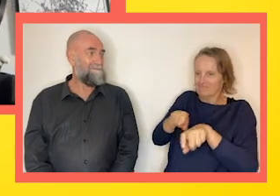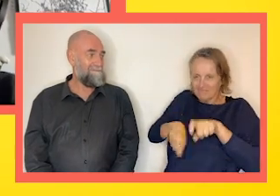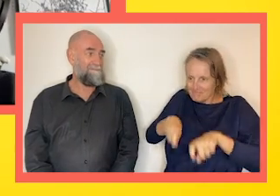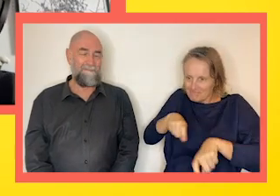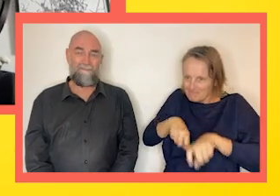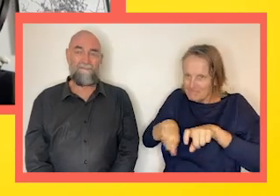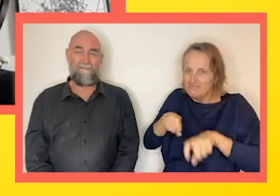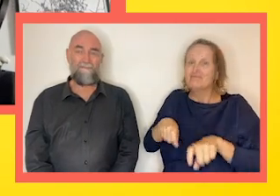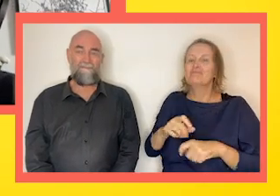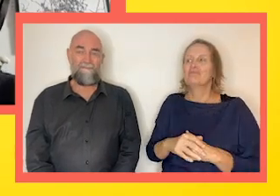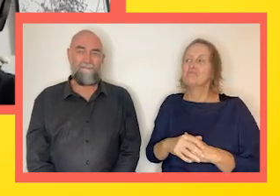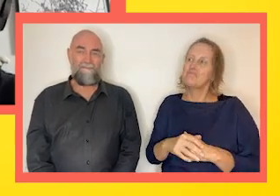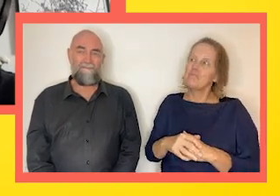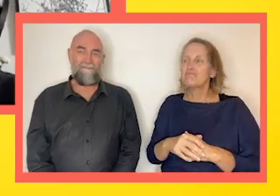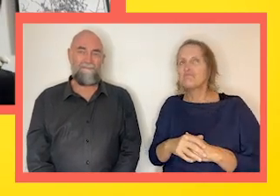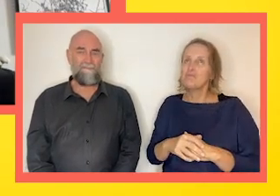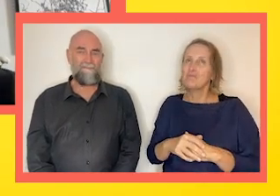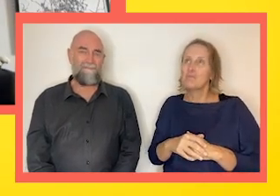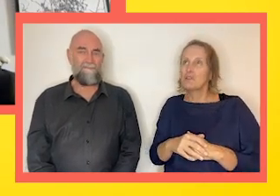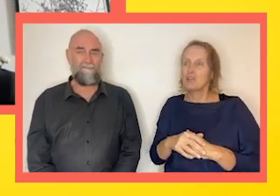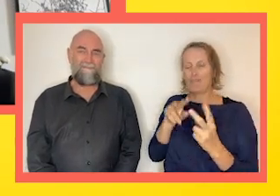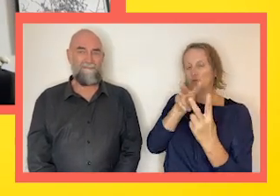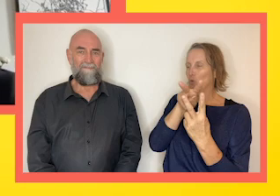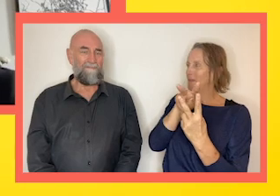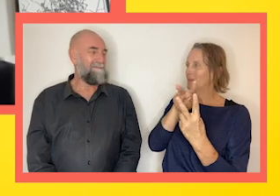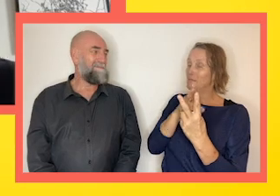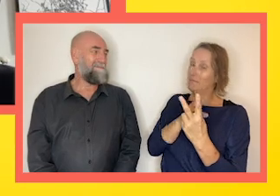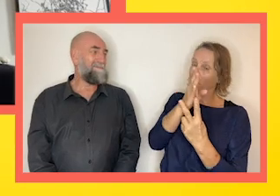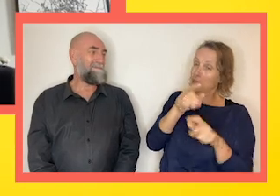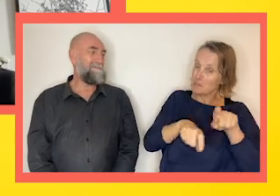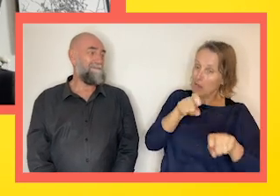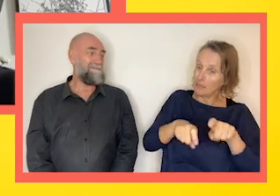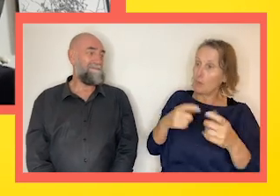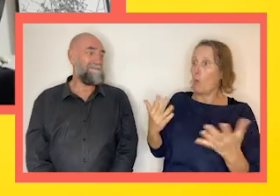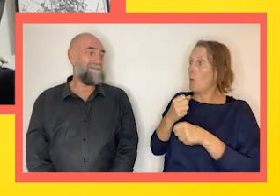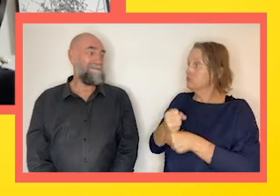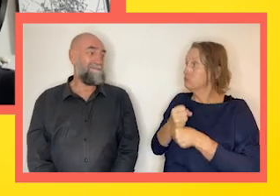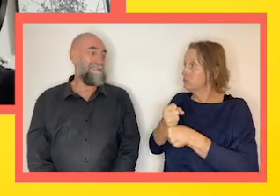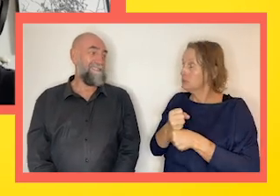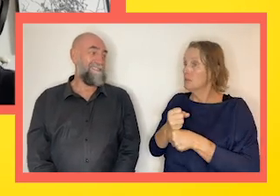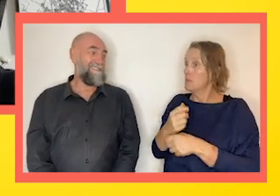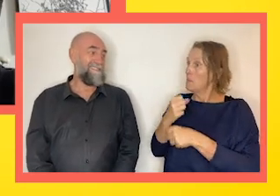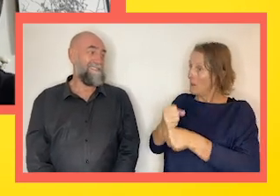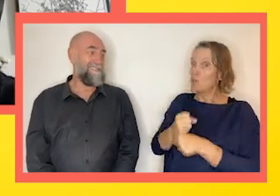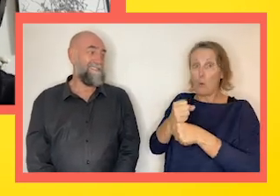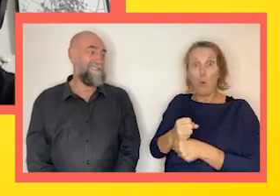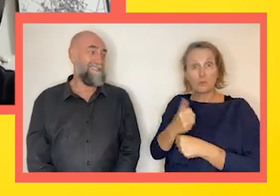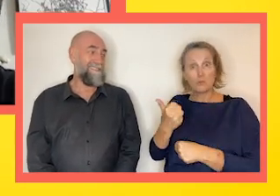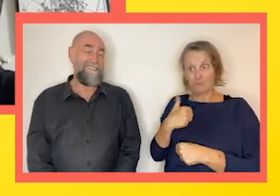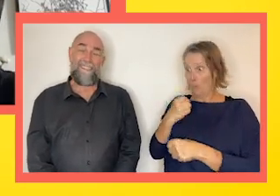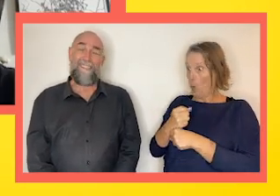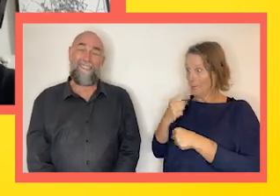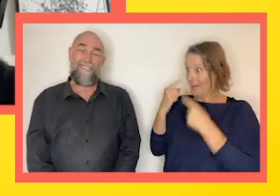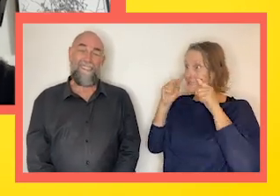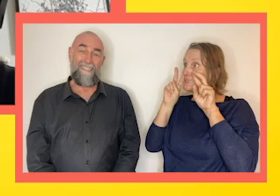with his pilot when I was over in Perth. But so that's two things where I don't really have to use your eyes. The horse sees pretty well, don't they?